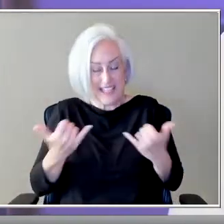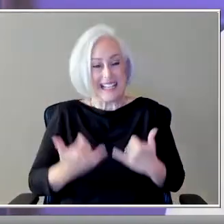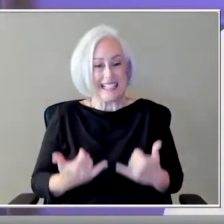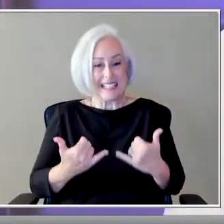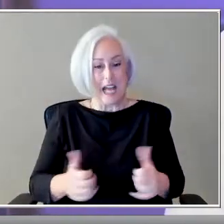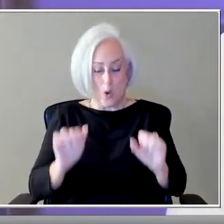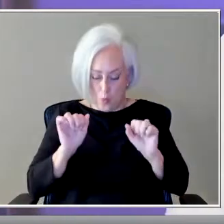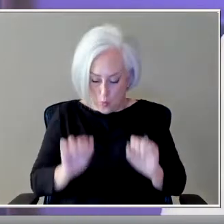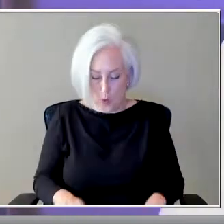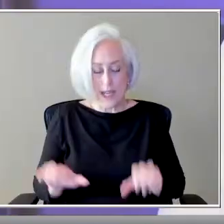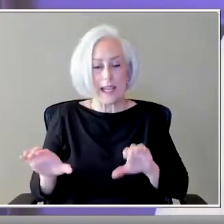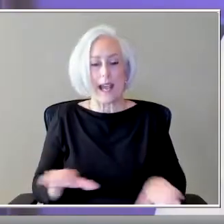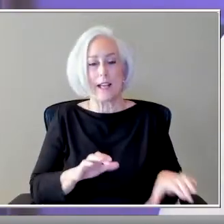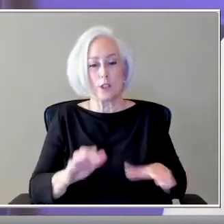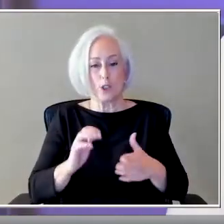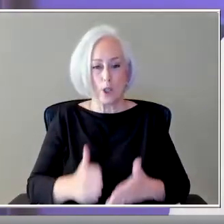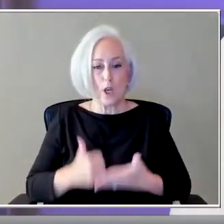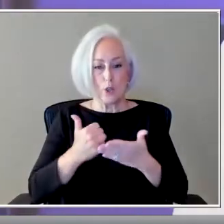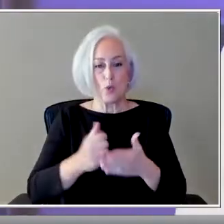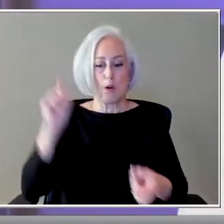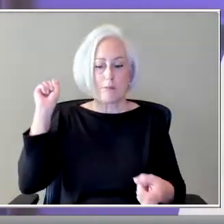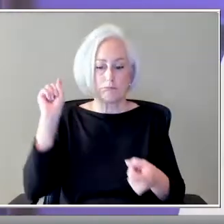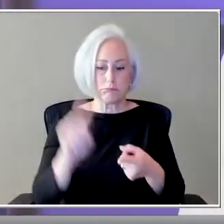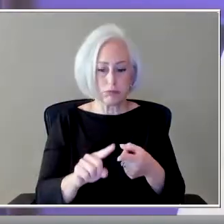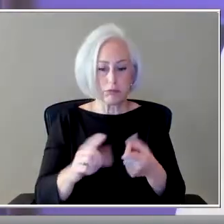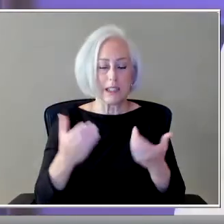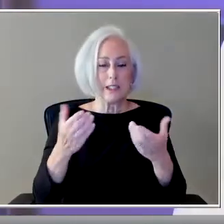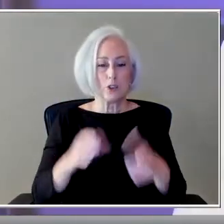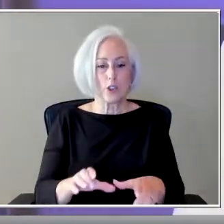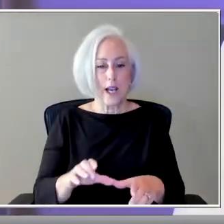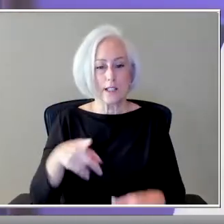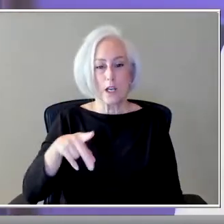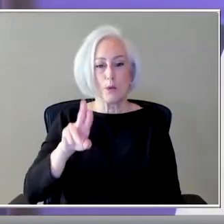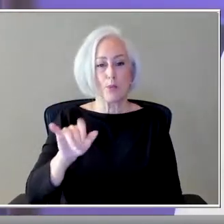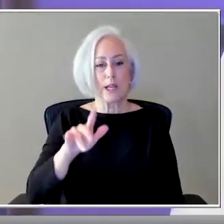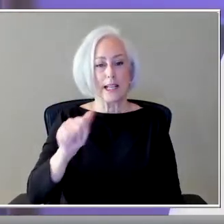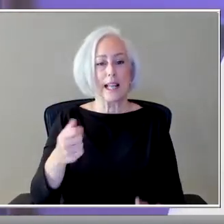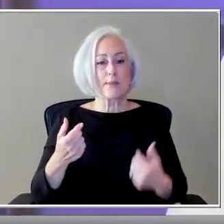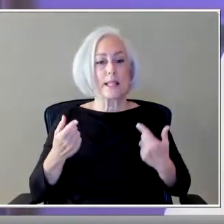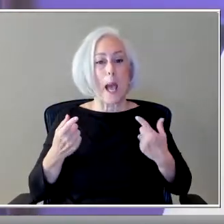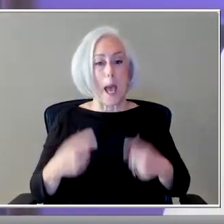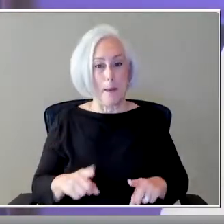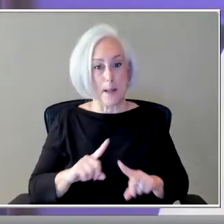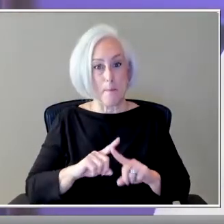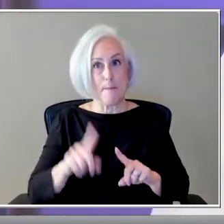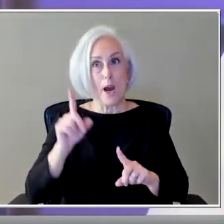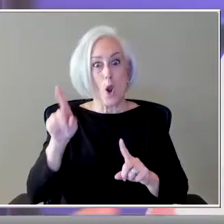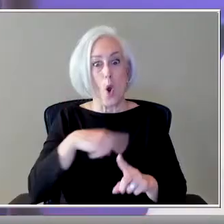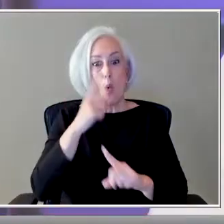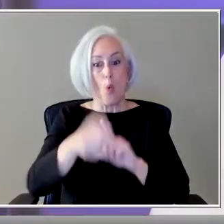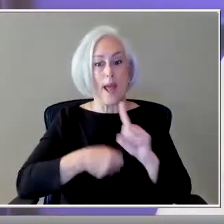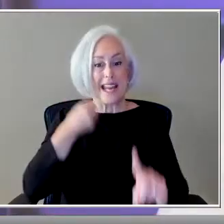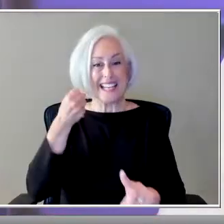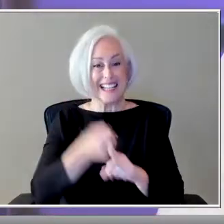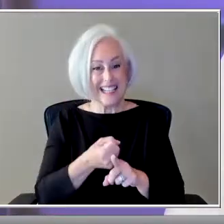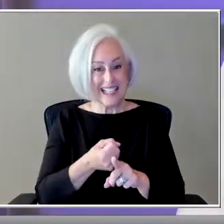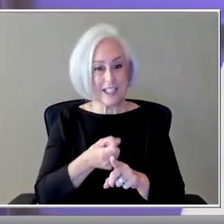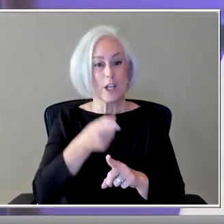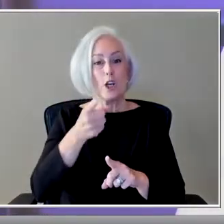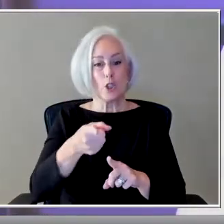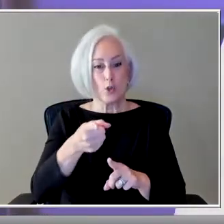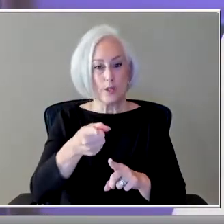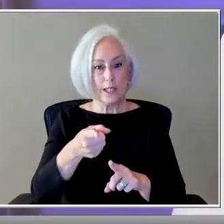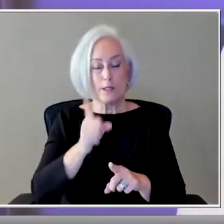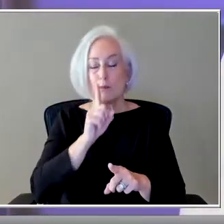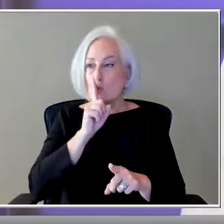do to help to decrease the chances of preeclampsia happening. But once it does occur, you need to be hyper aware of